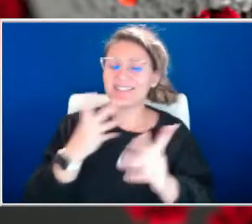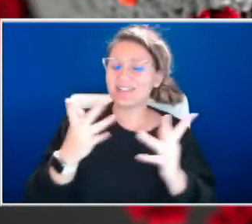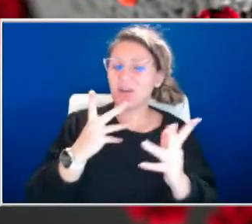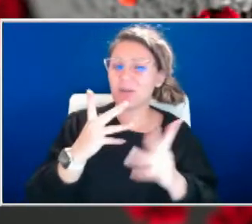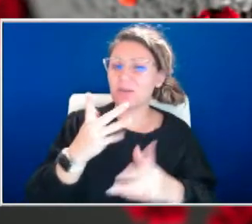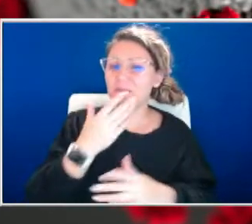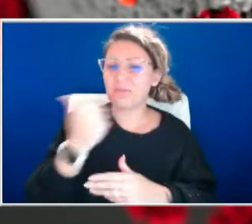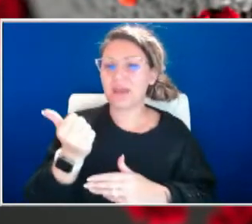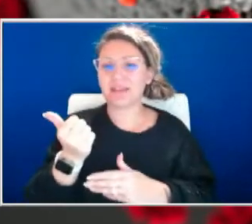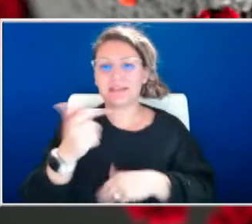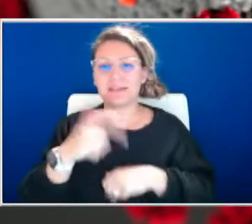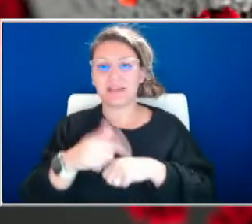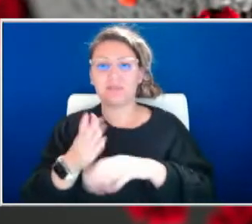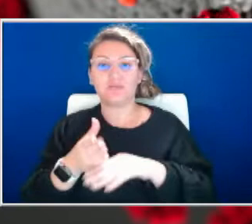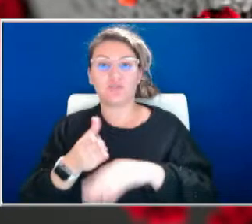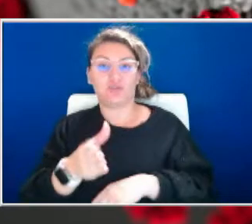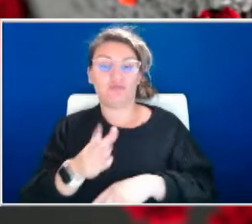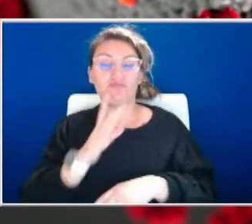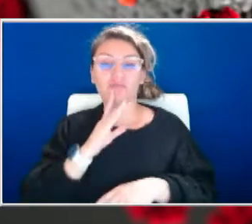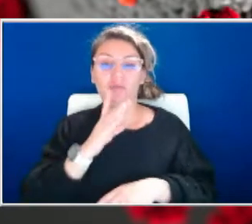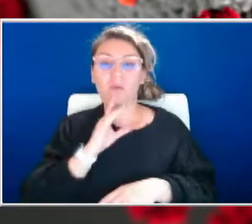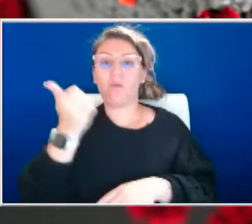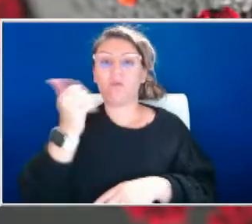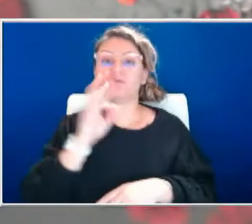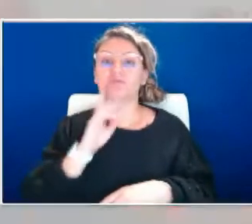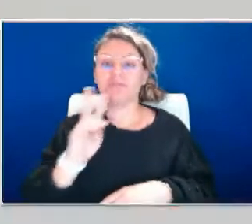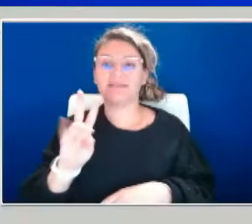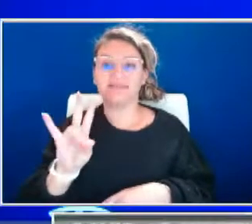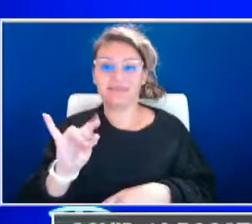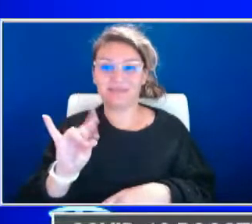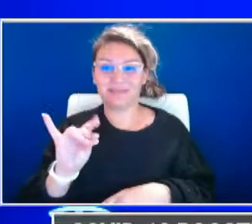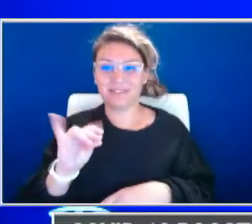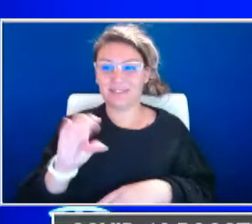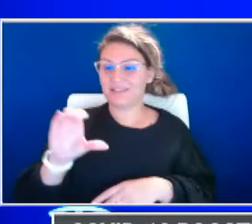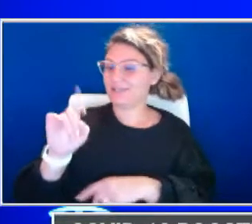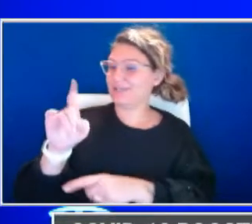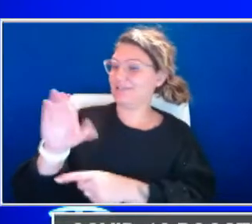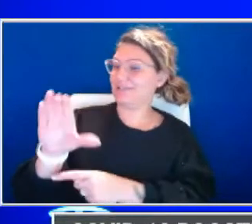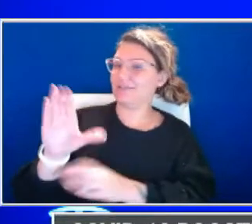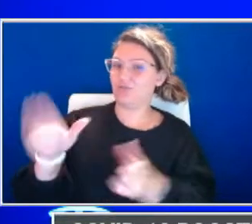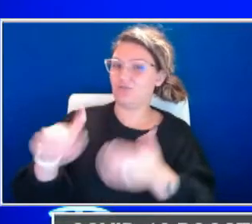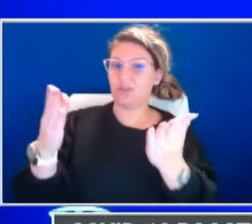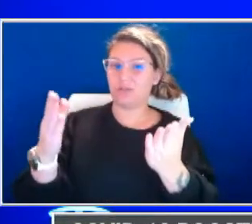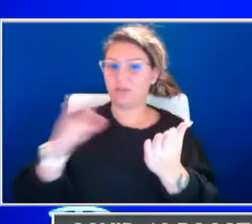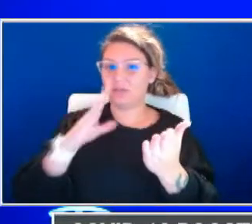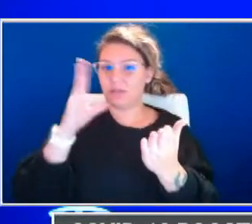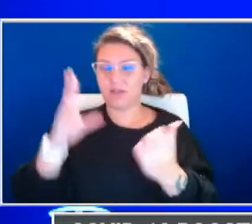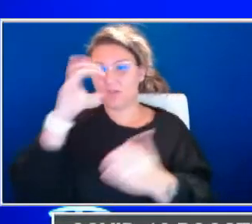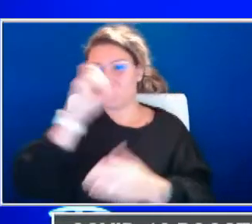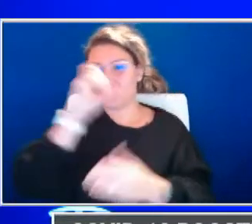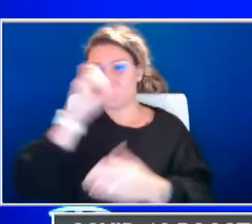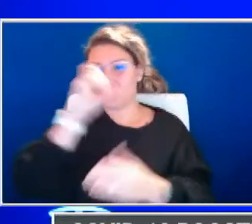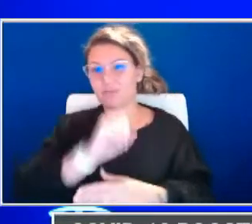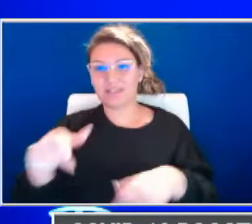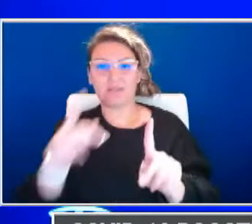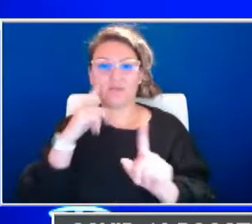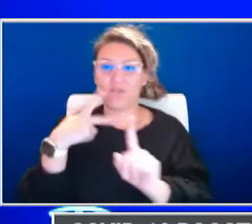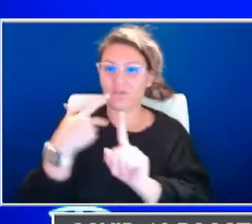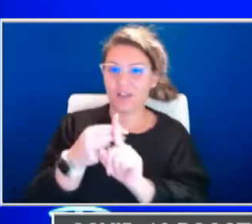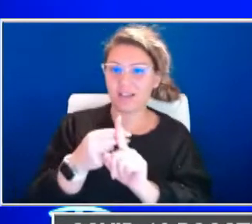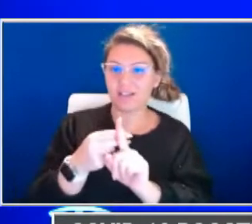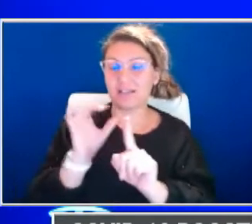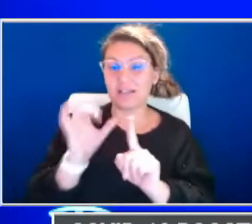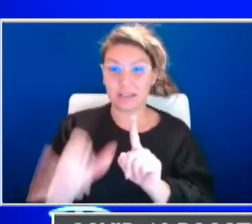over 70. Yeah, another good question. So again, the CDC recommendations is never miss an opportunity to vaccinate. You know, that being said,